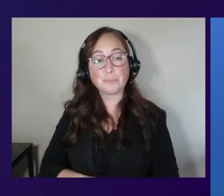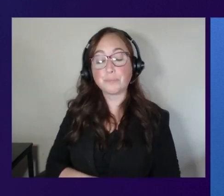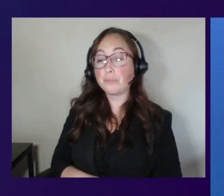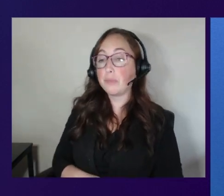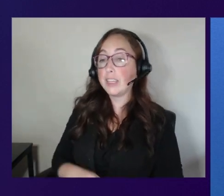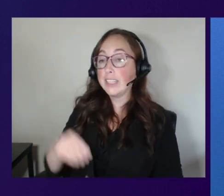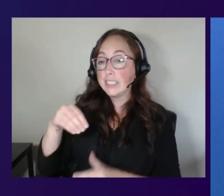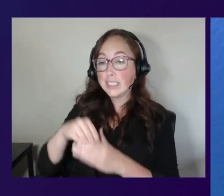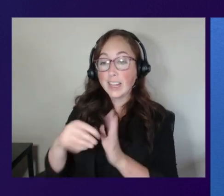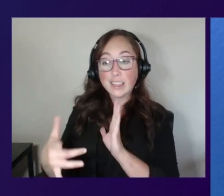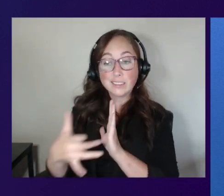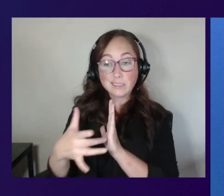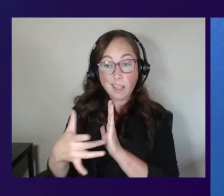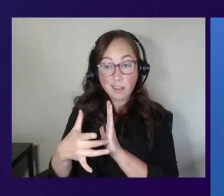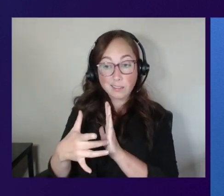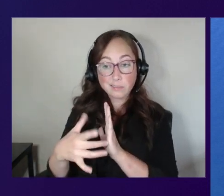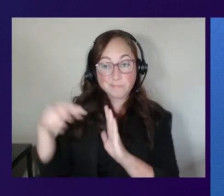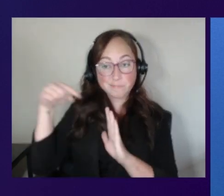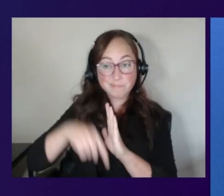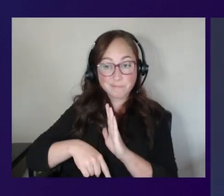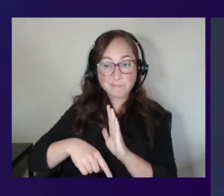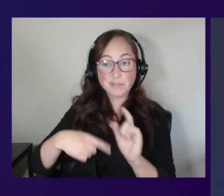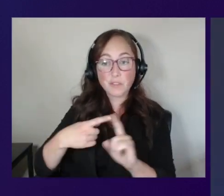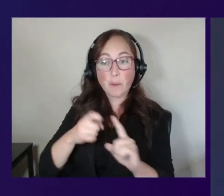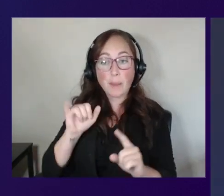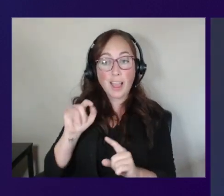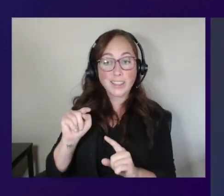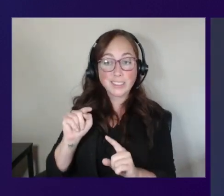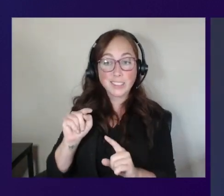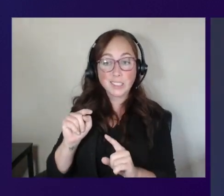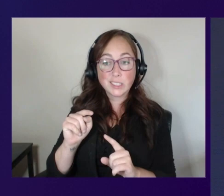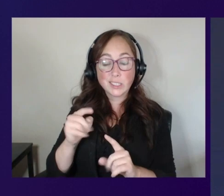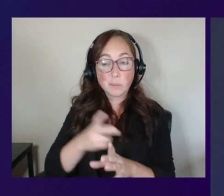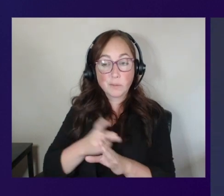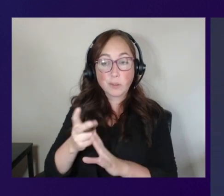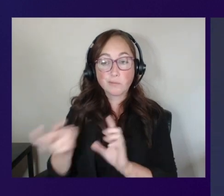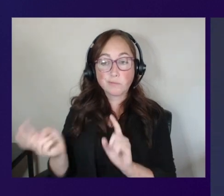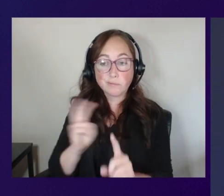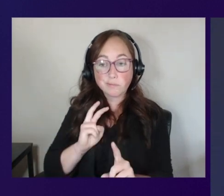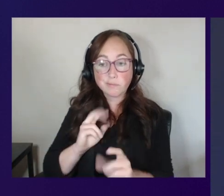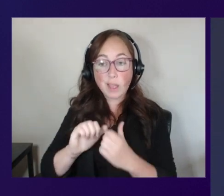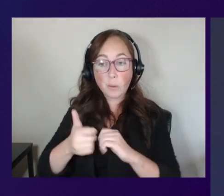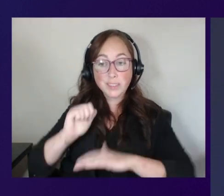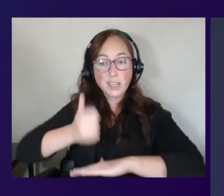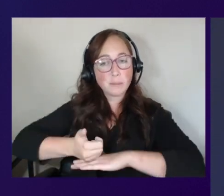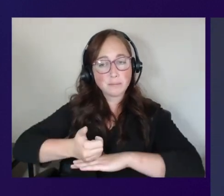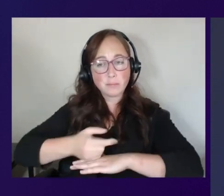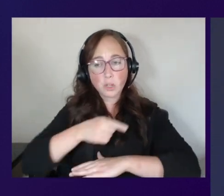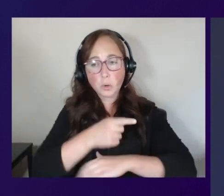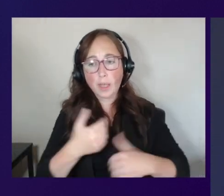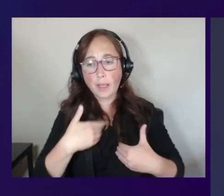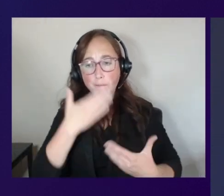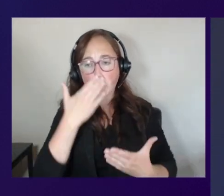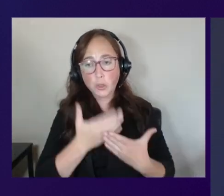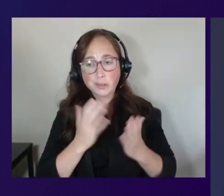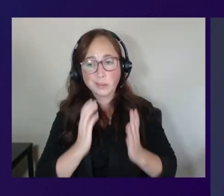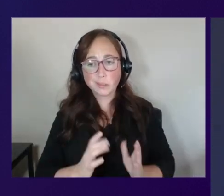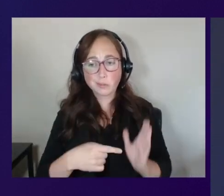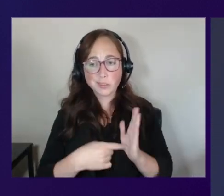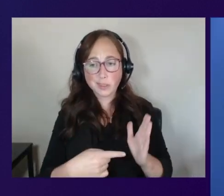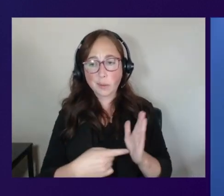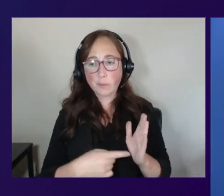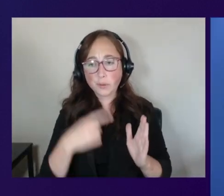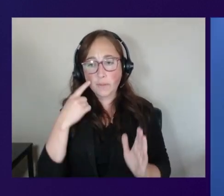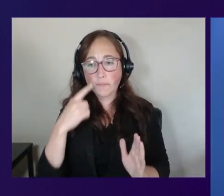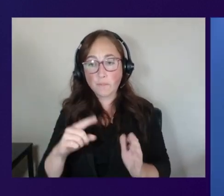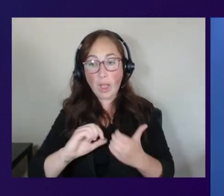kind of explaining it from an IT professional side, how to set it up, reasons. Do you guys have any good customer examples of how